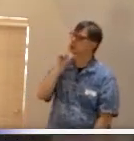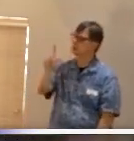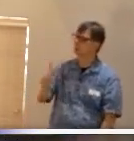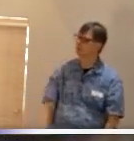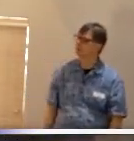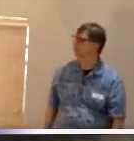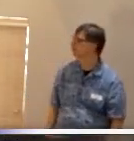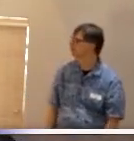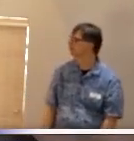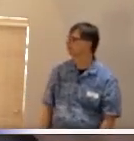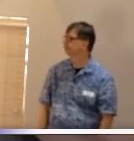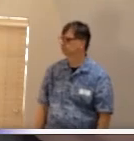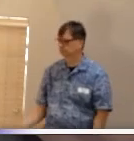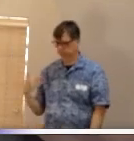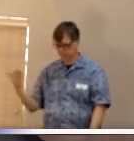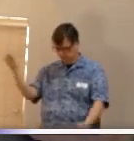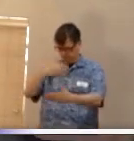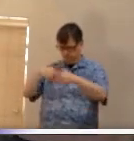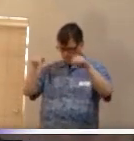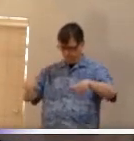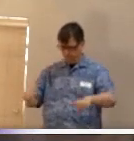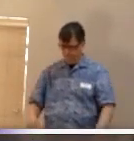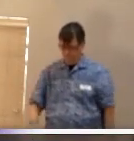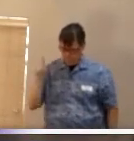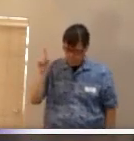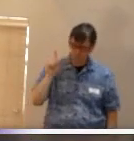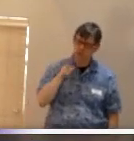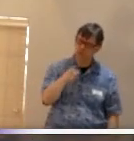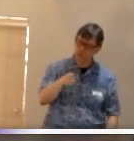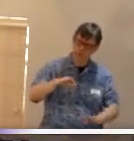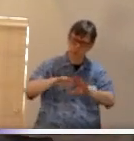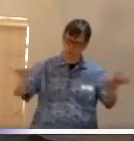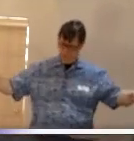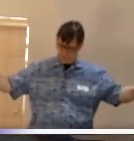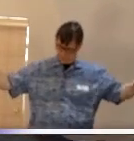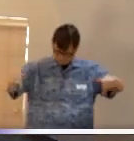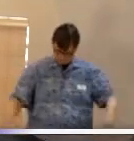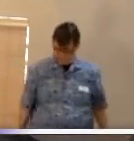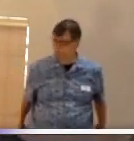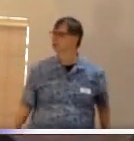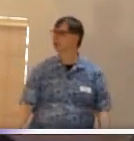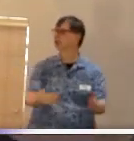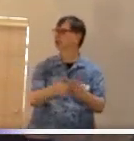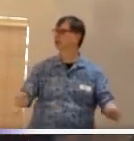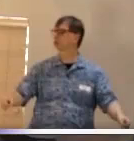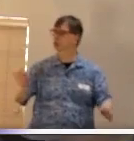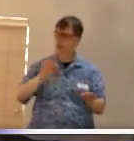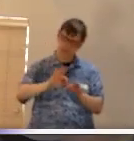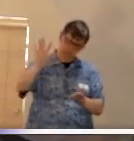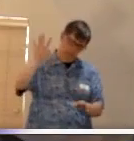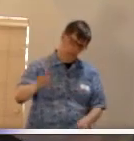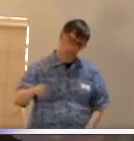one that's going on privately in here, and the one that you express here, and you start to take note